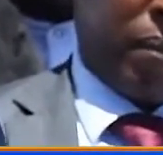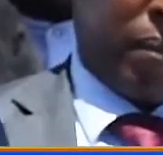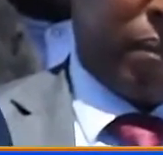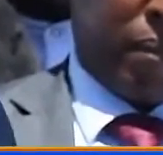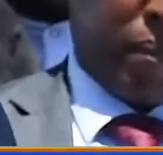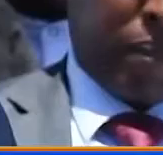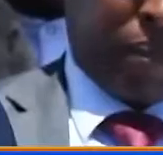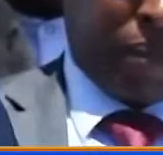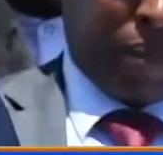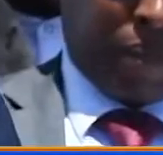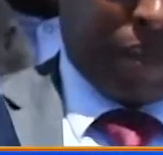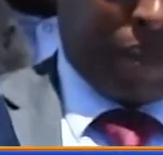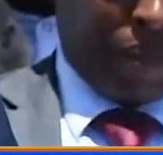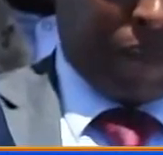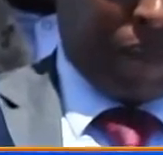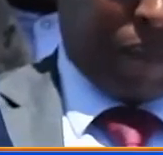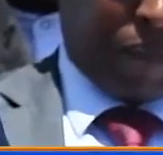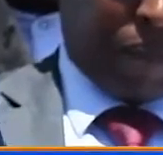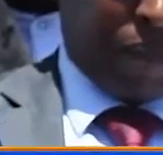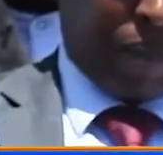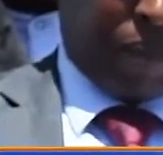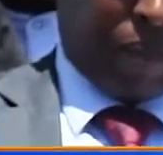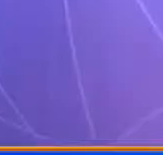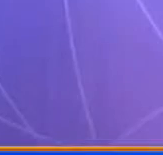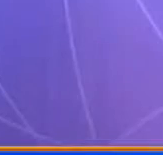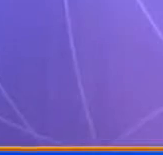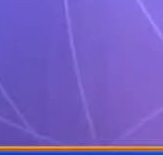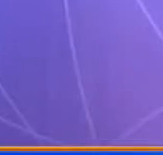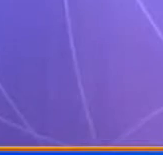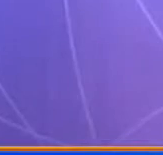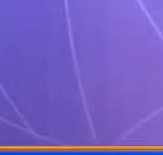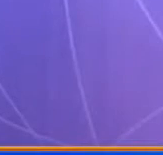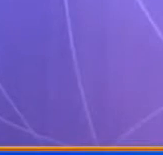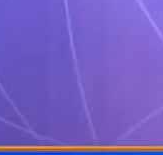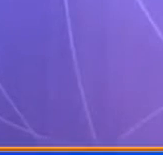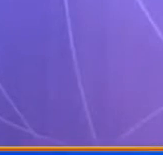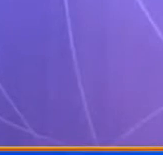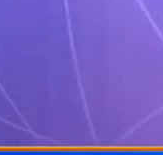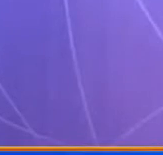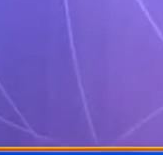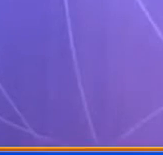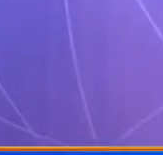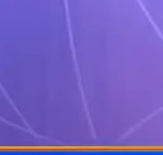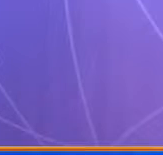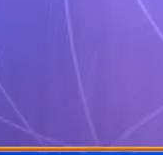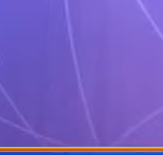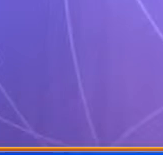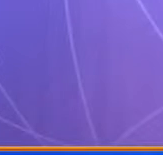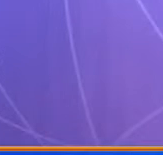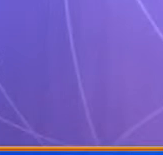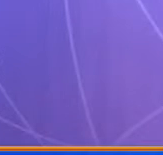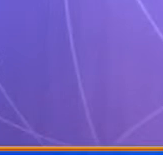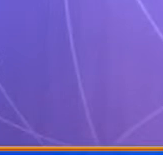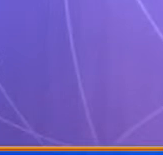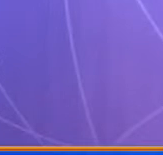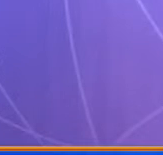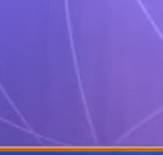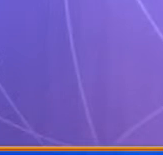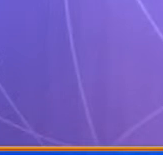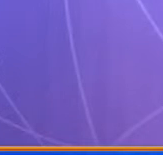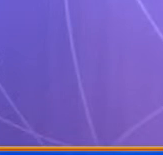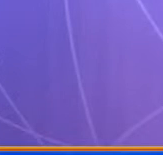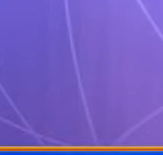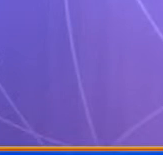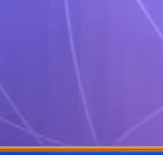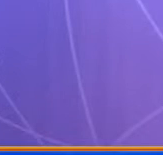utafute kazi na ujue utapata chakula na utasomesha watoto. And still on matters education, Bungoma Diocese Catholic Church Bishop